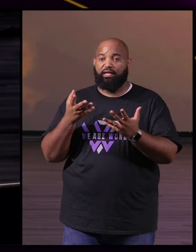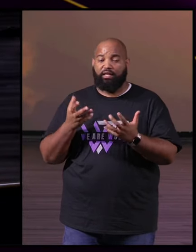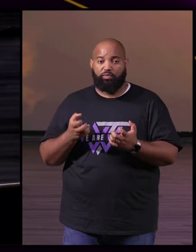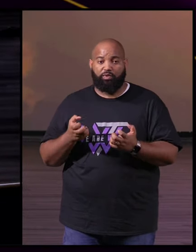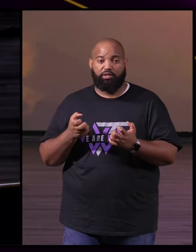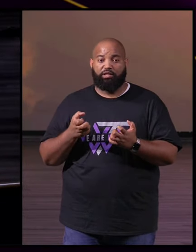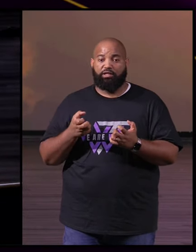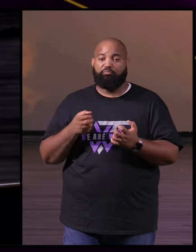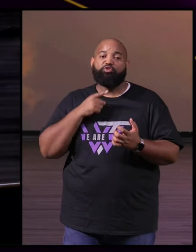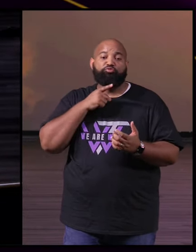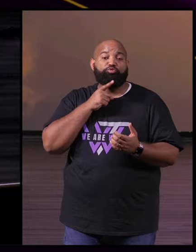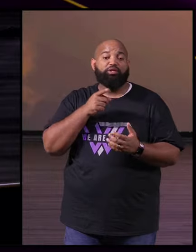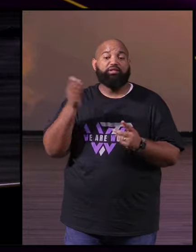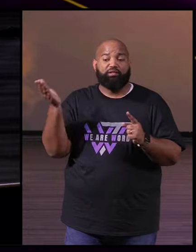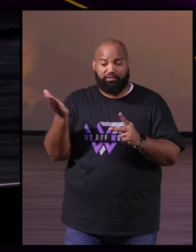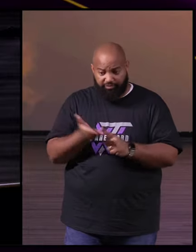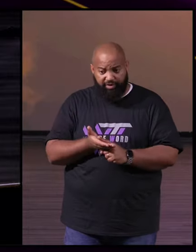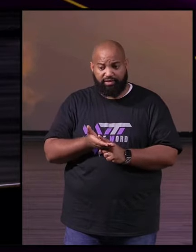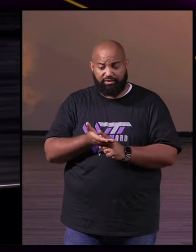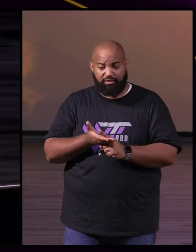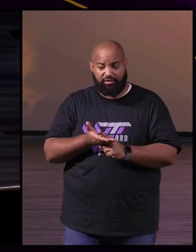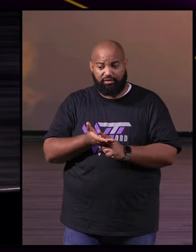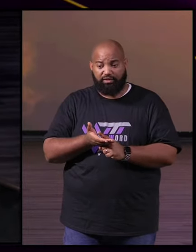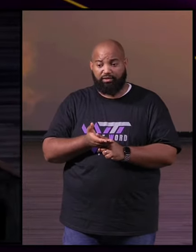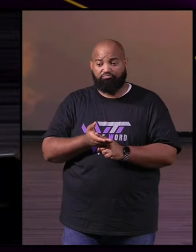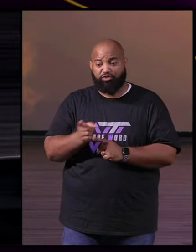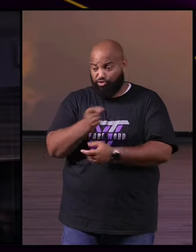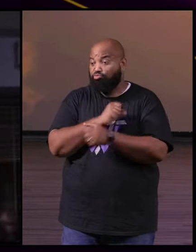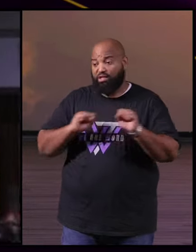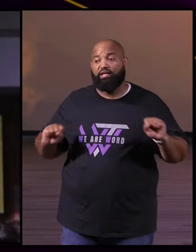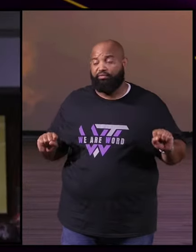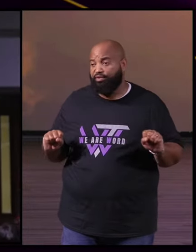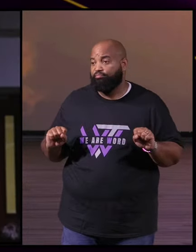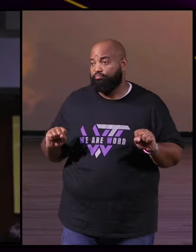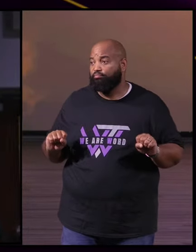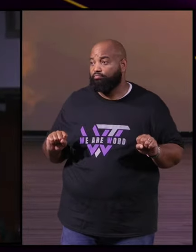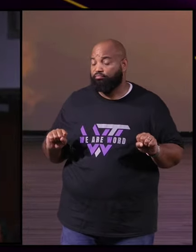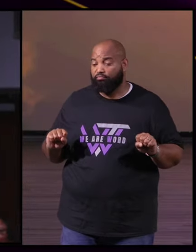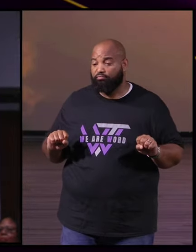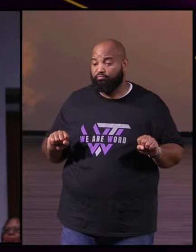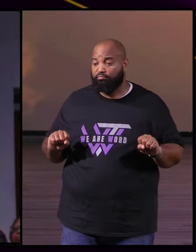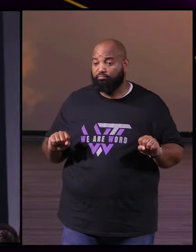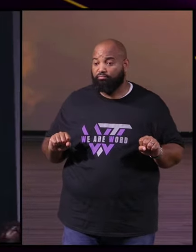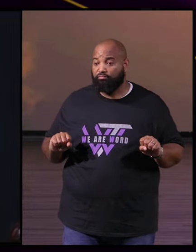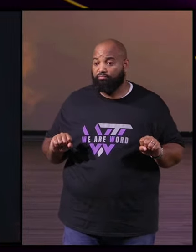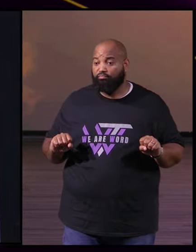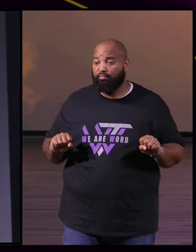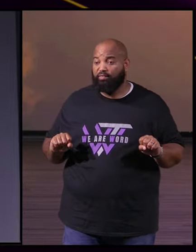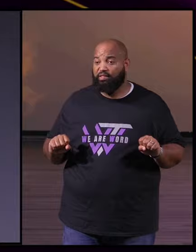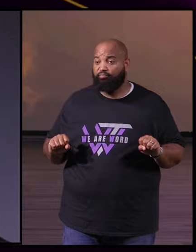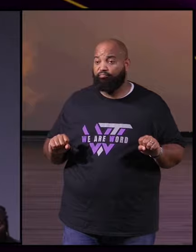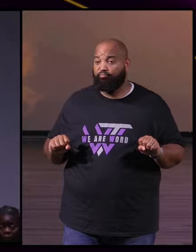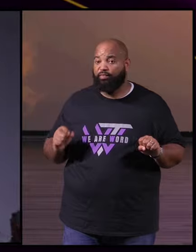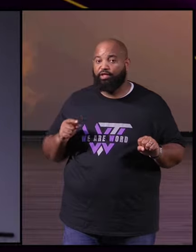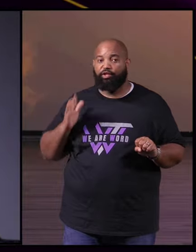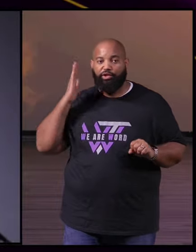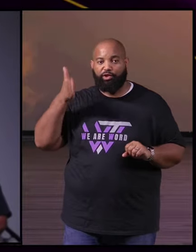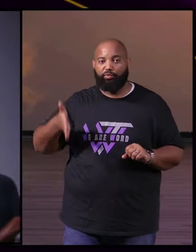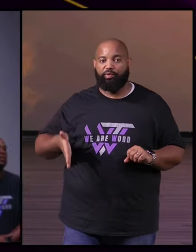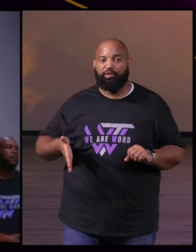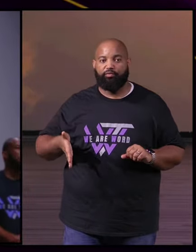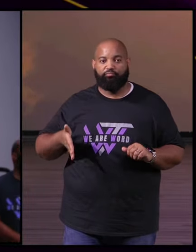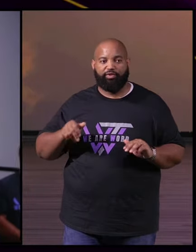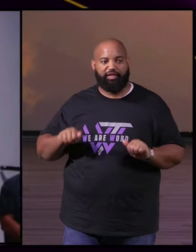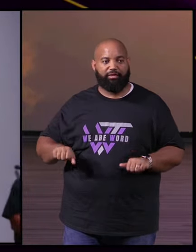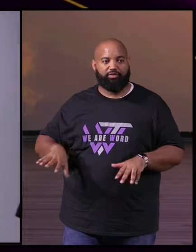be fully convinced, and I want you fully convinced of your salvation. And so in a moment, I'm going to ask you to grab whatever you